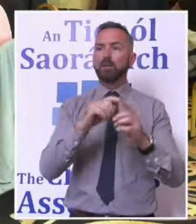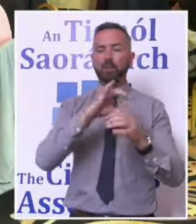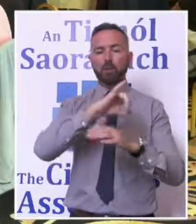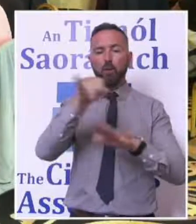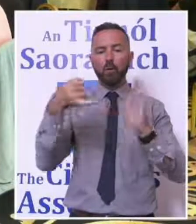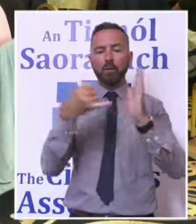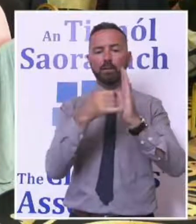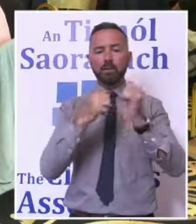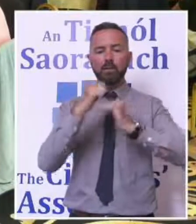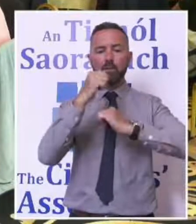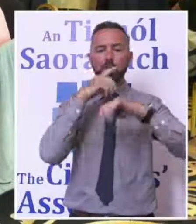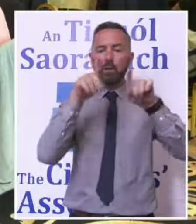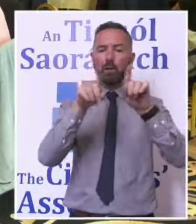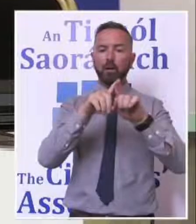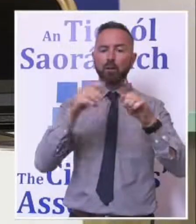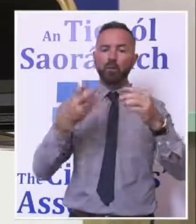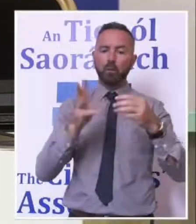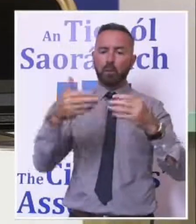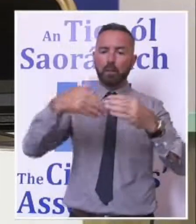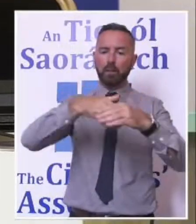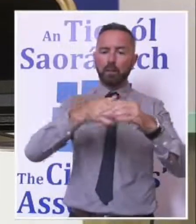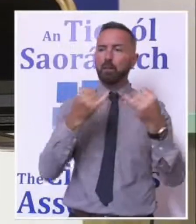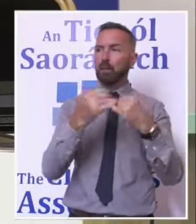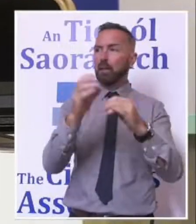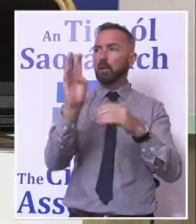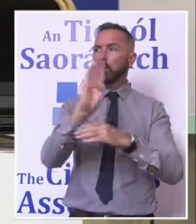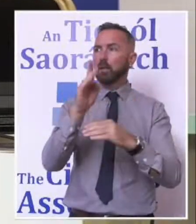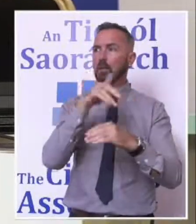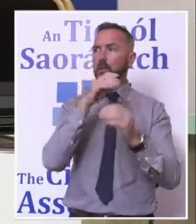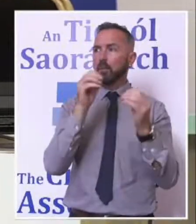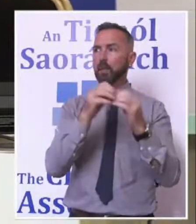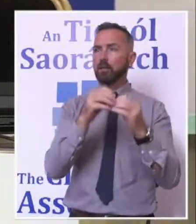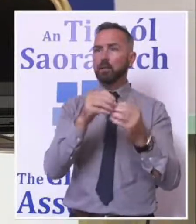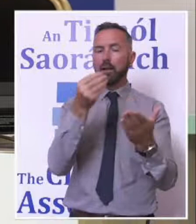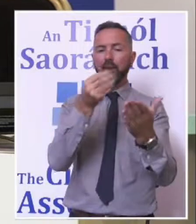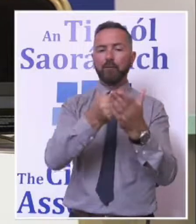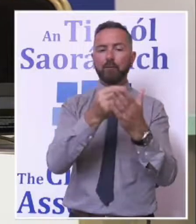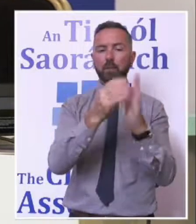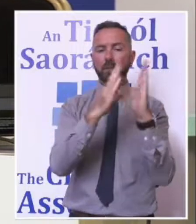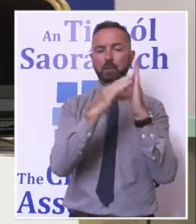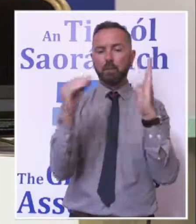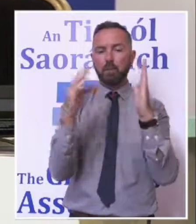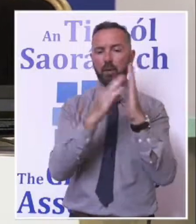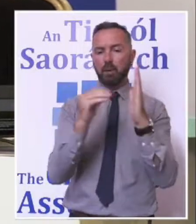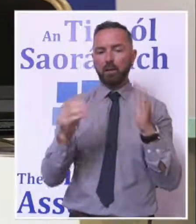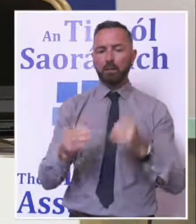organisational structures, but we'll also include, as you requested, Brian, a funding model. Any